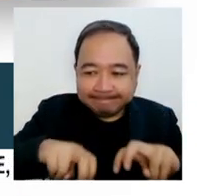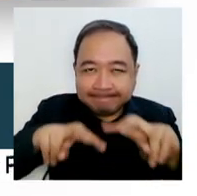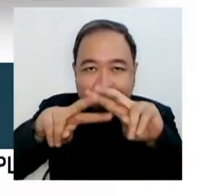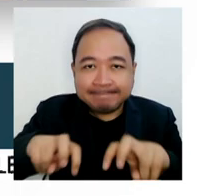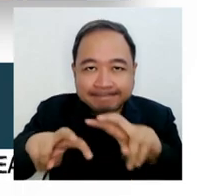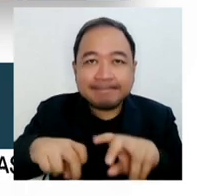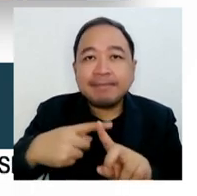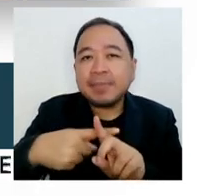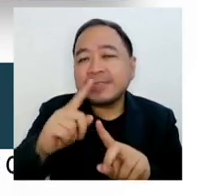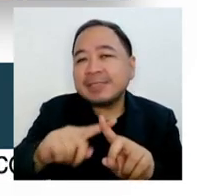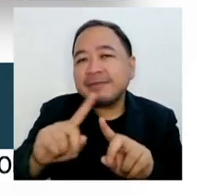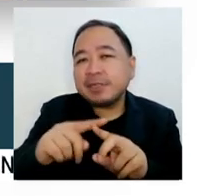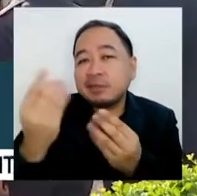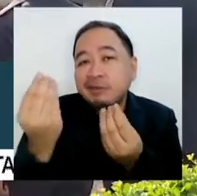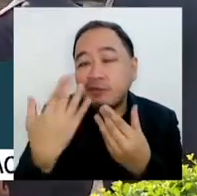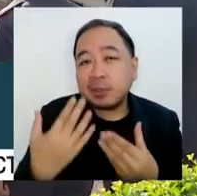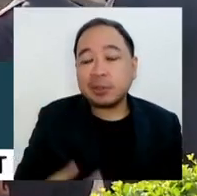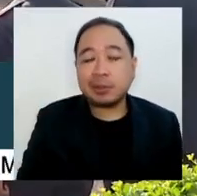report.